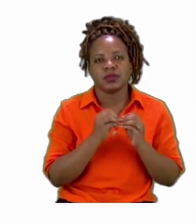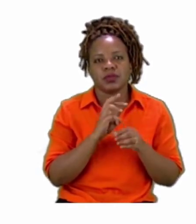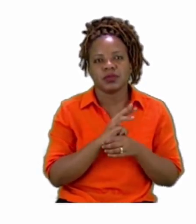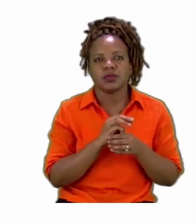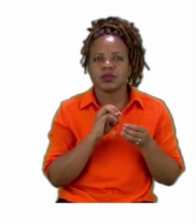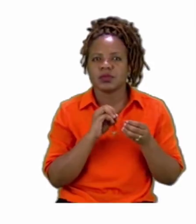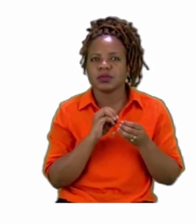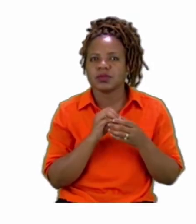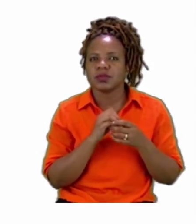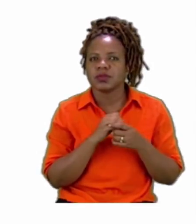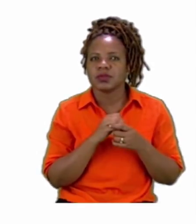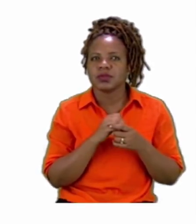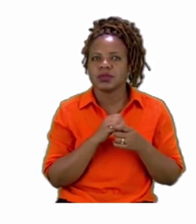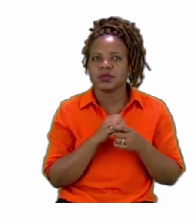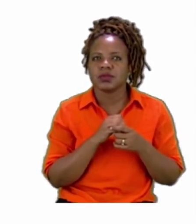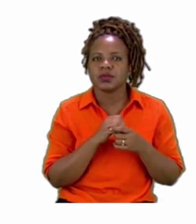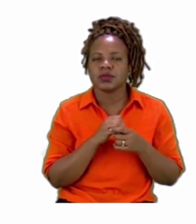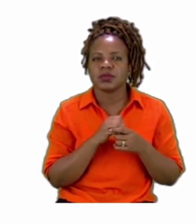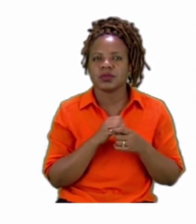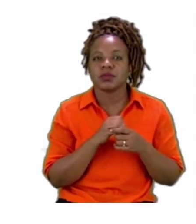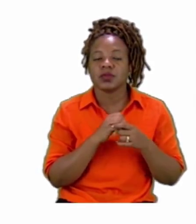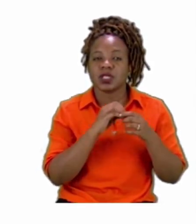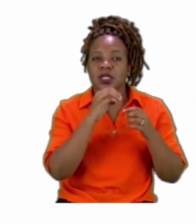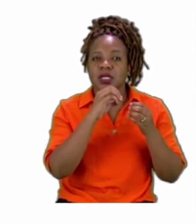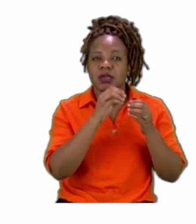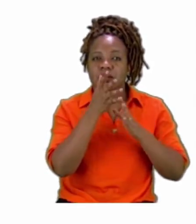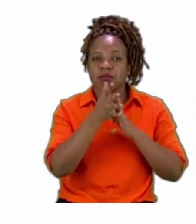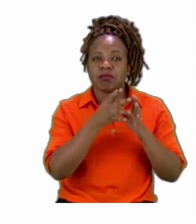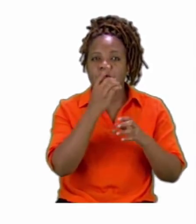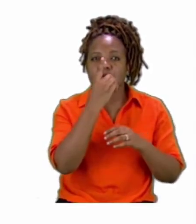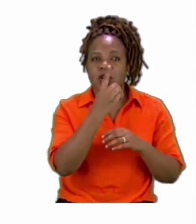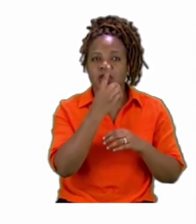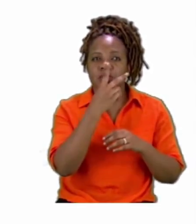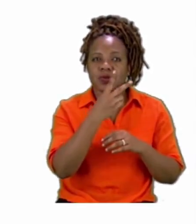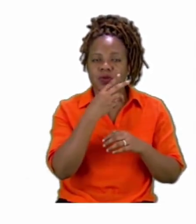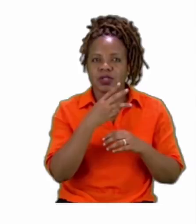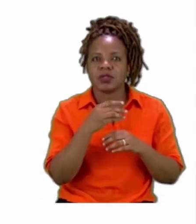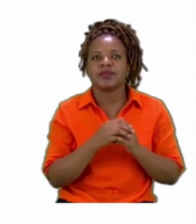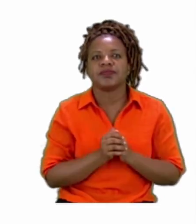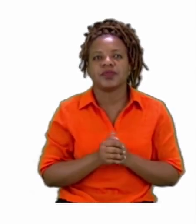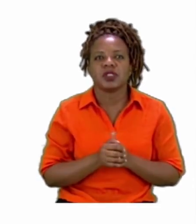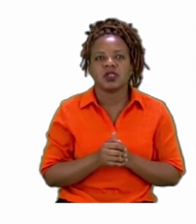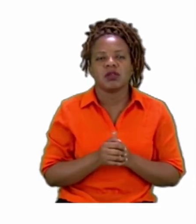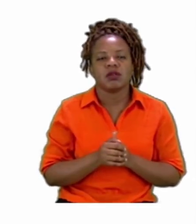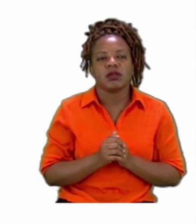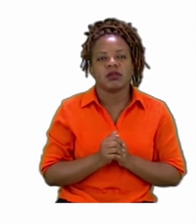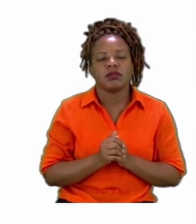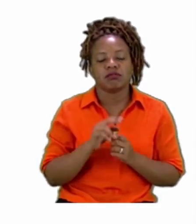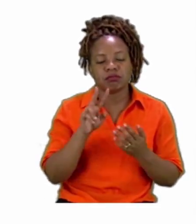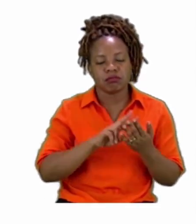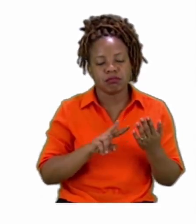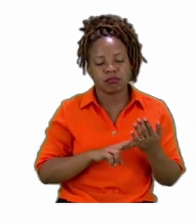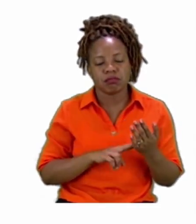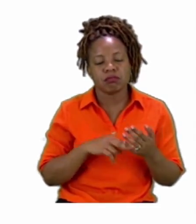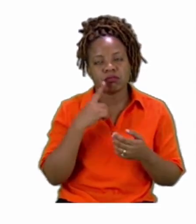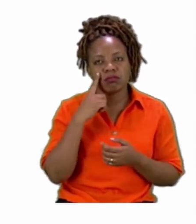try again. We're going to start from the first sentence, going to the third one. Let's read to see if our story is